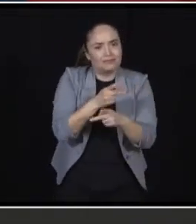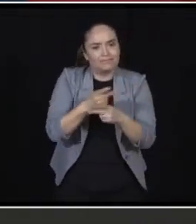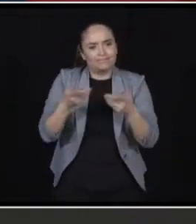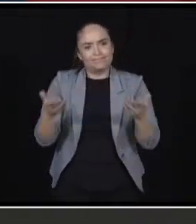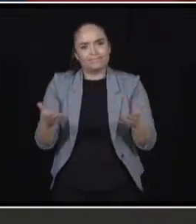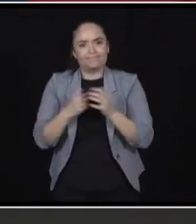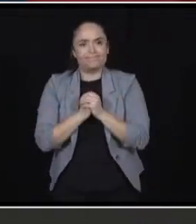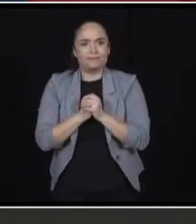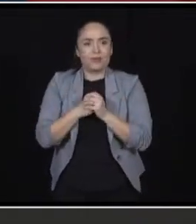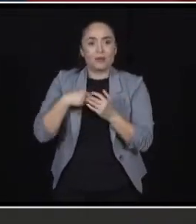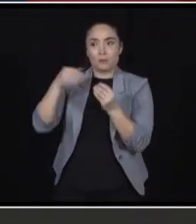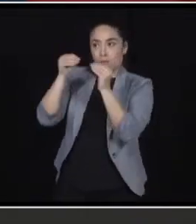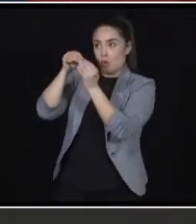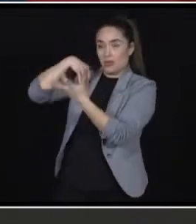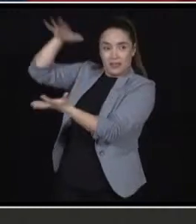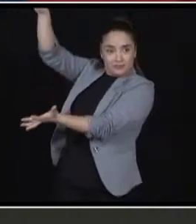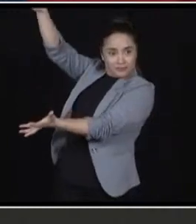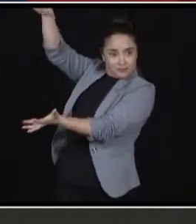access to the vaccine.